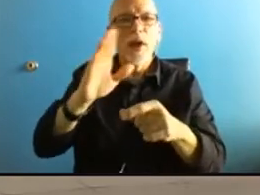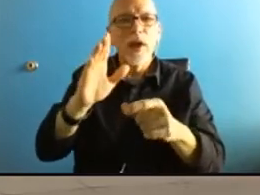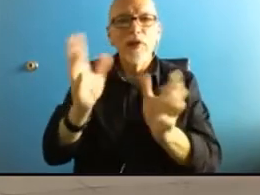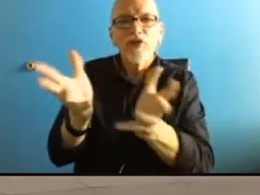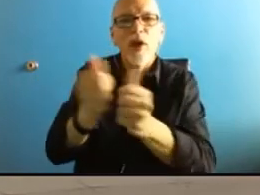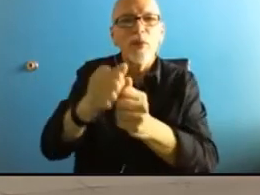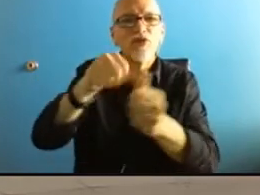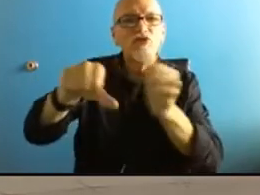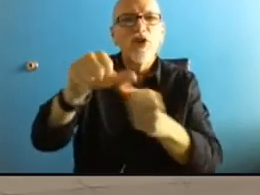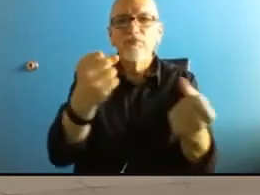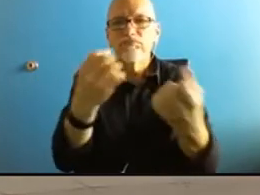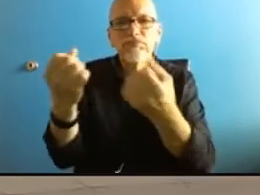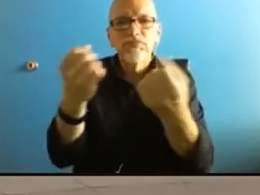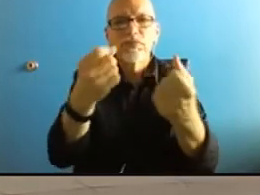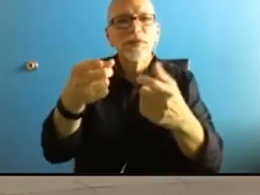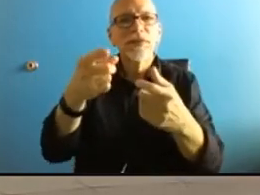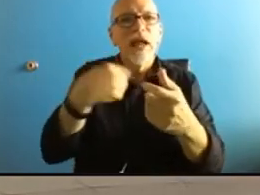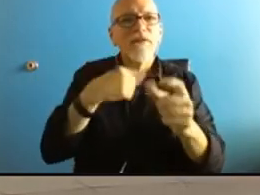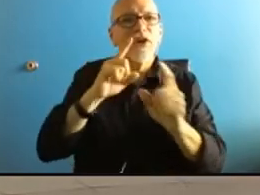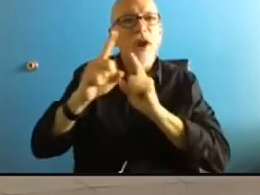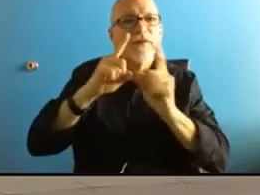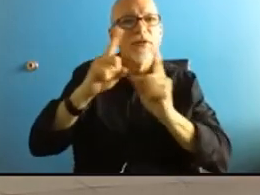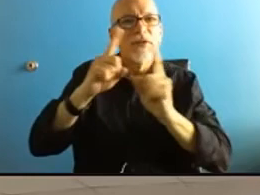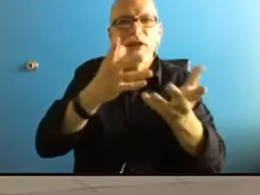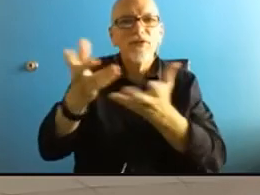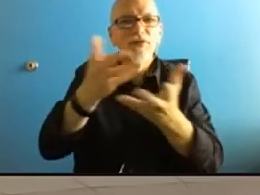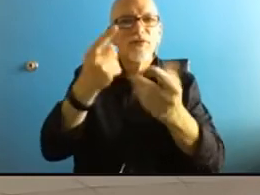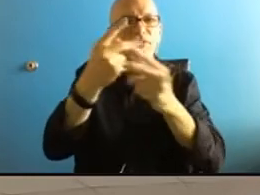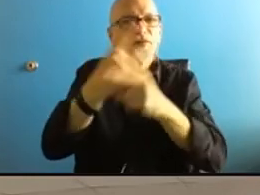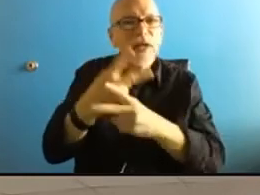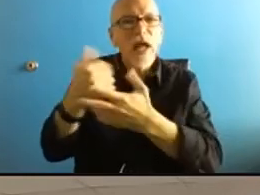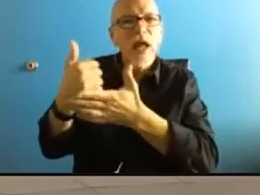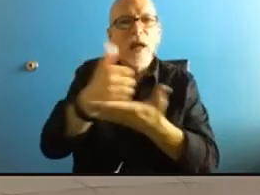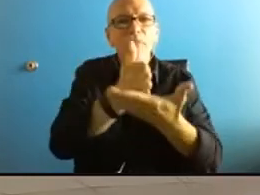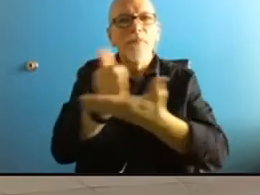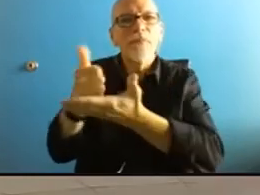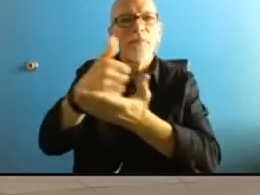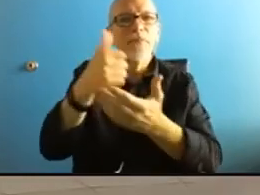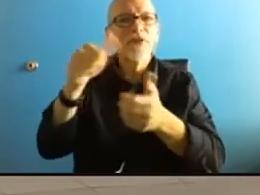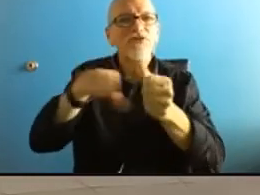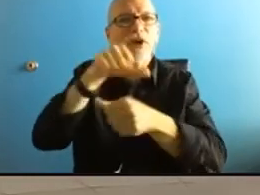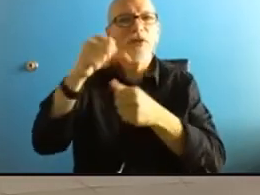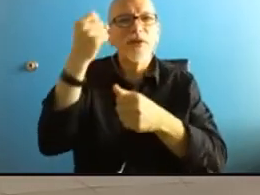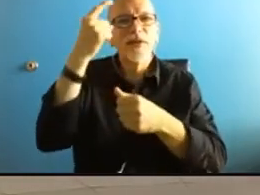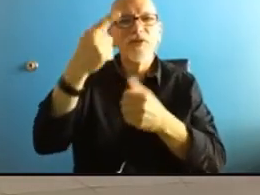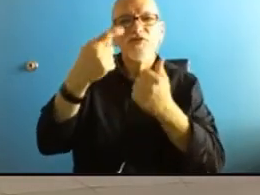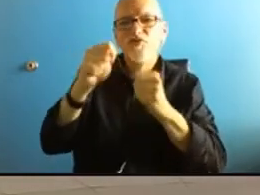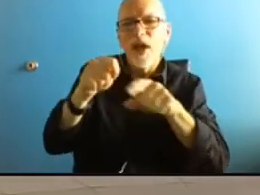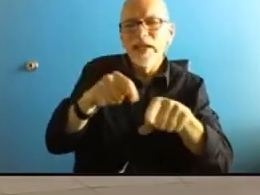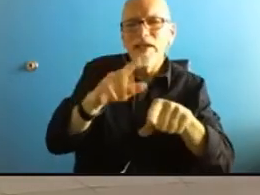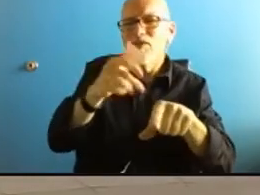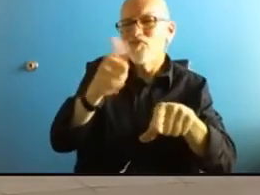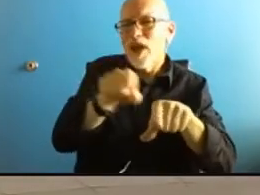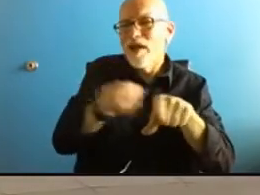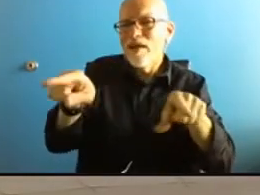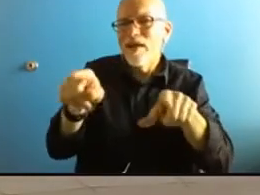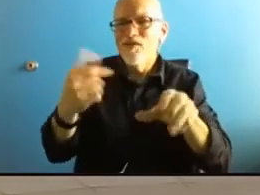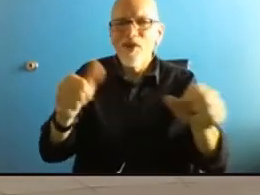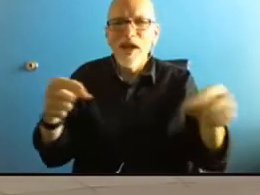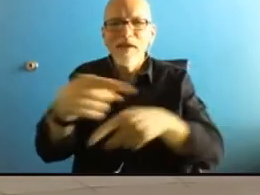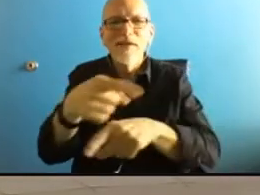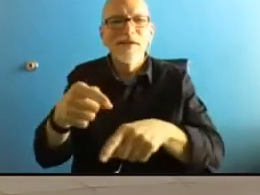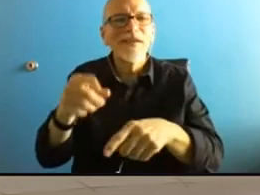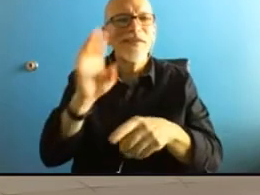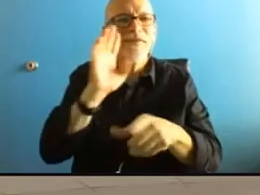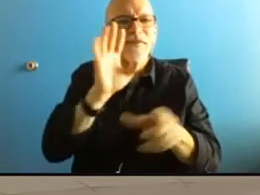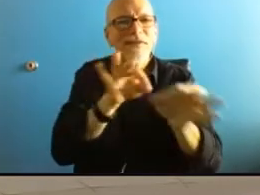signing to them and having conversations between each other and helping them understand, hey, try this or move the robot over here.